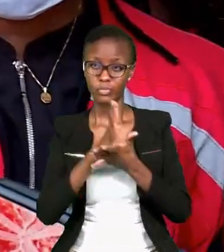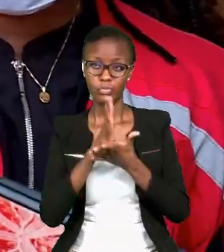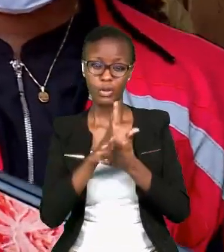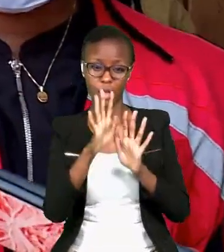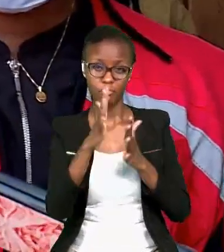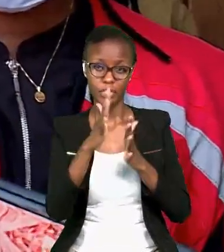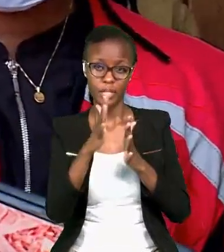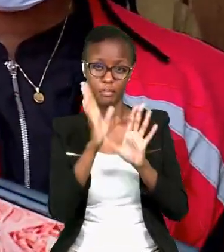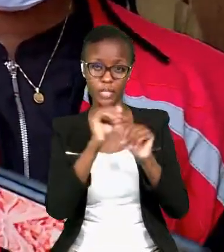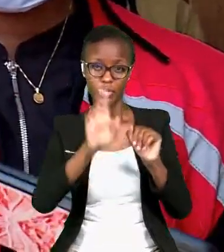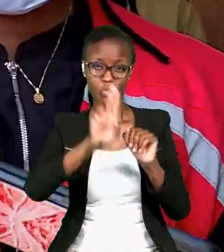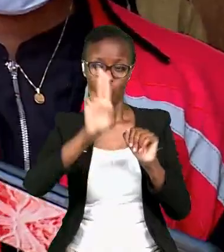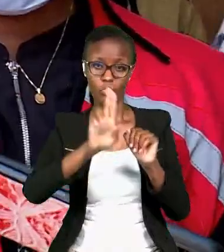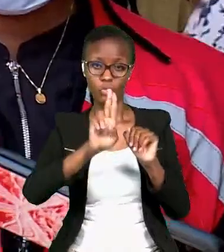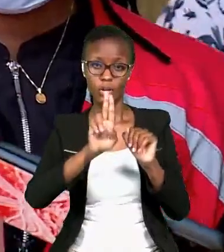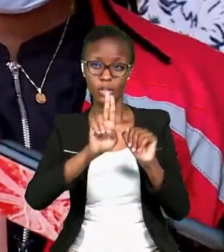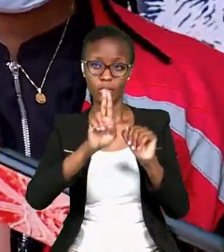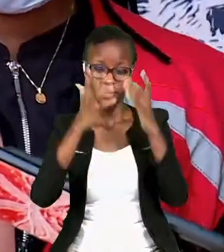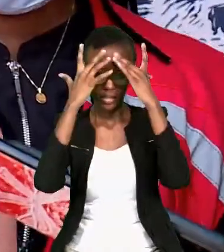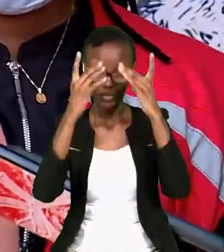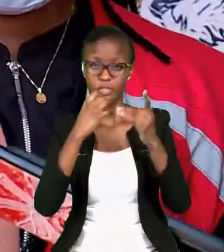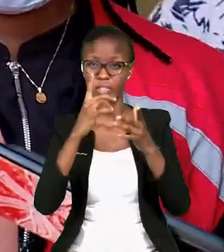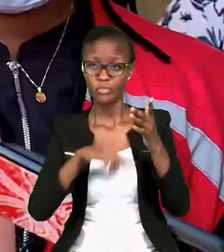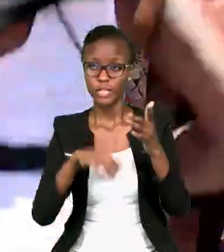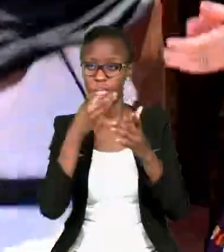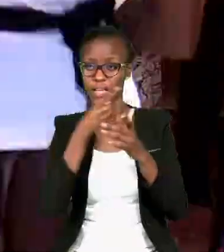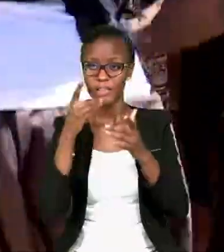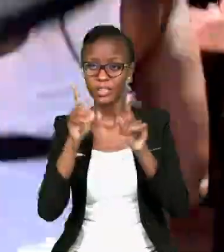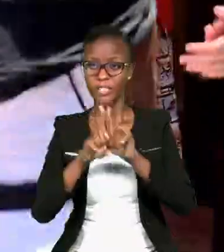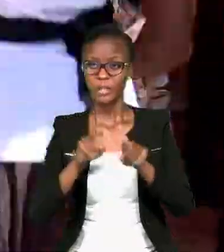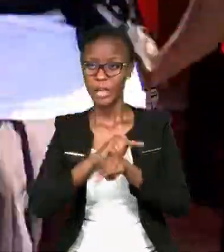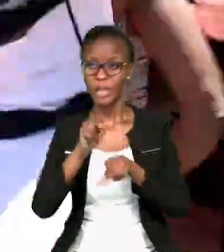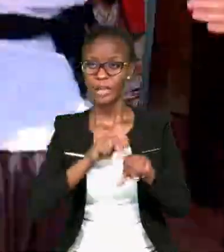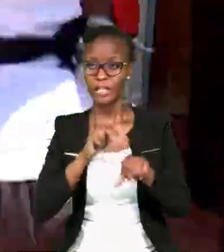decision to declare the current drought a national disaster.